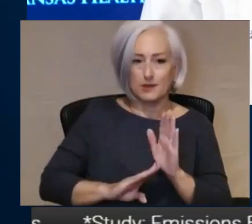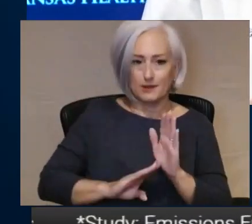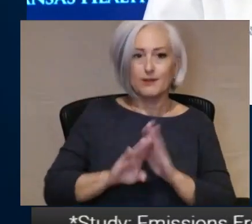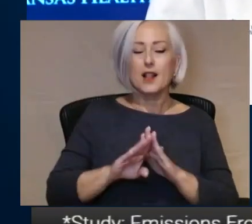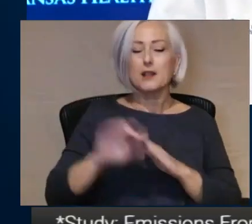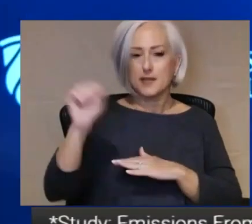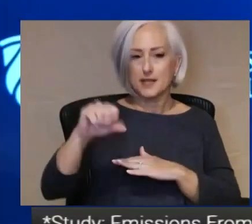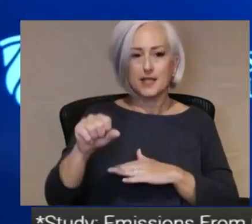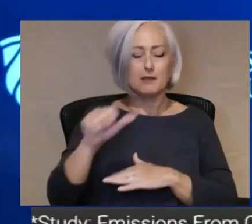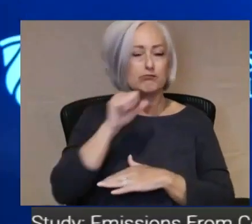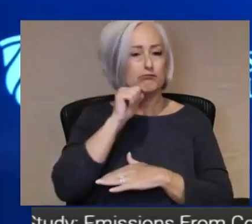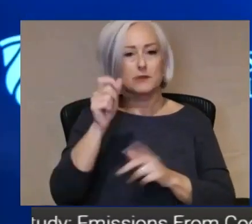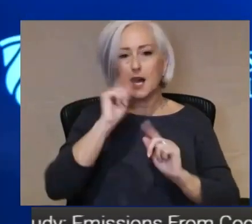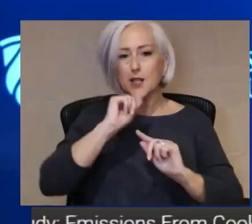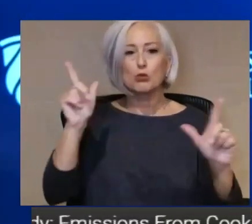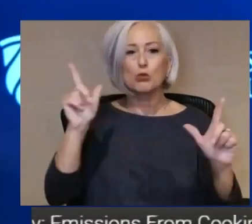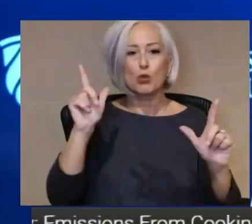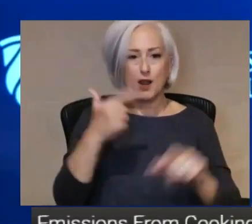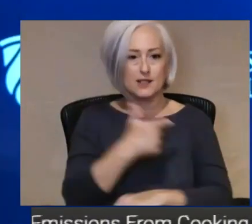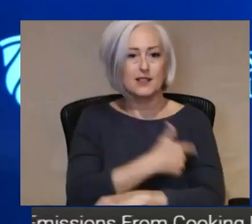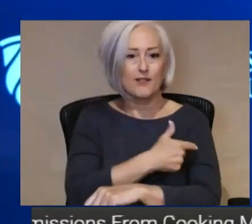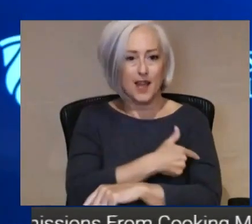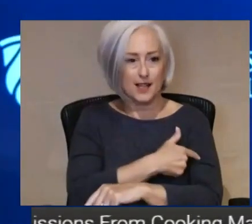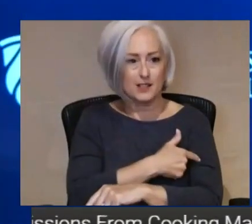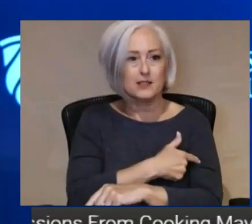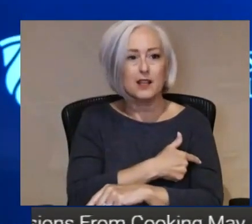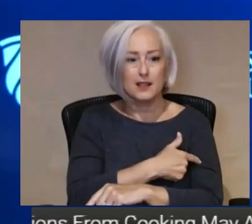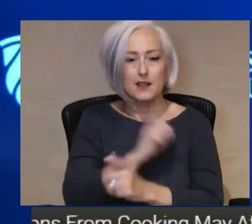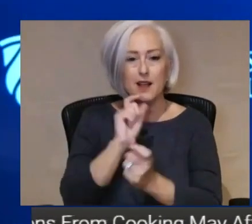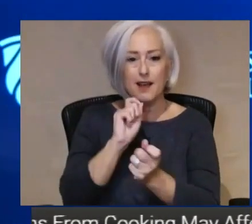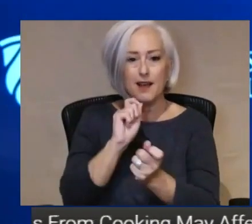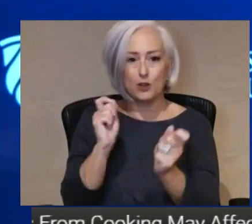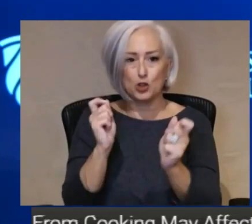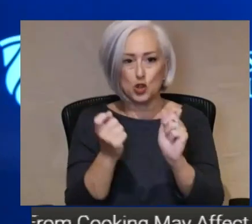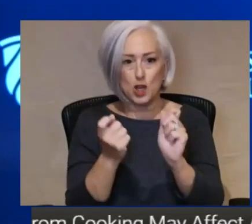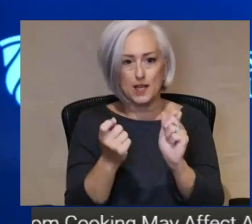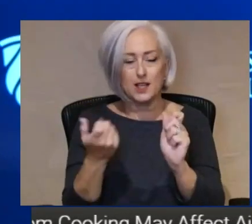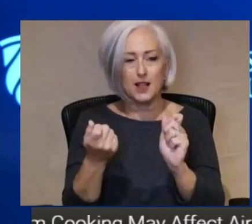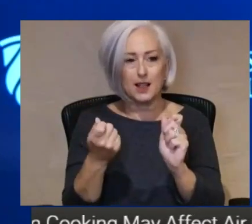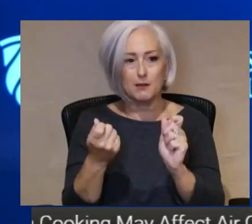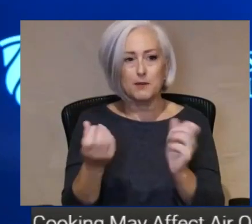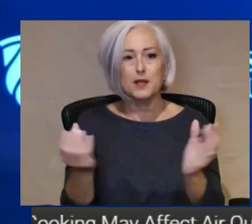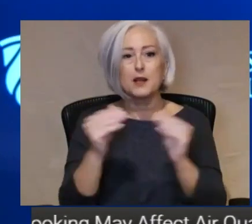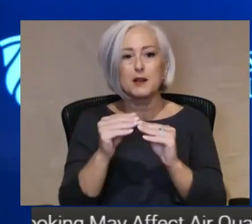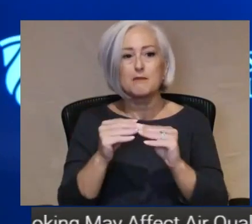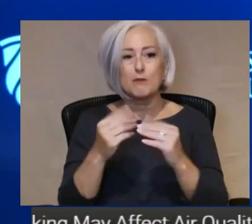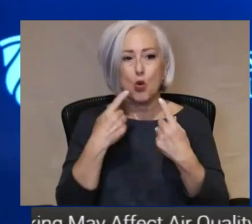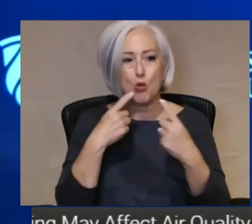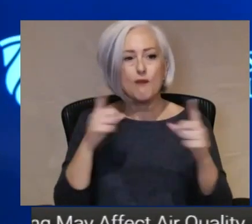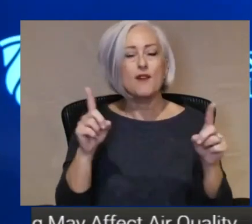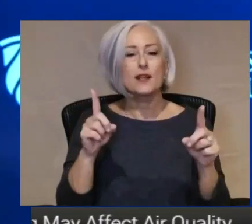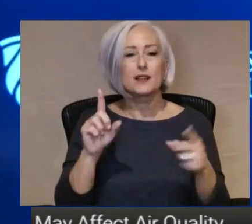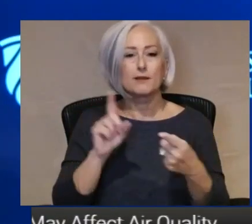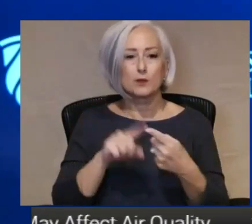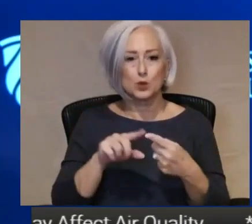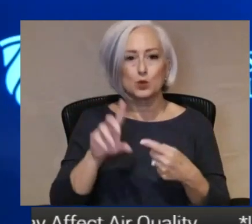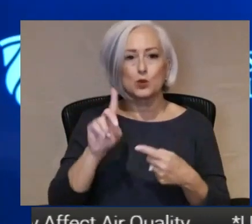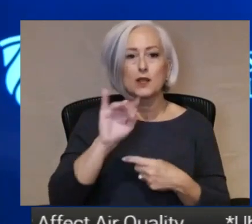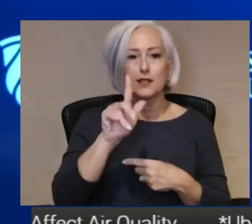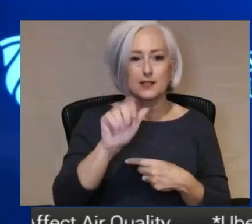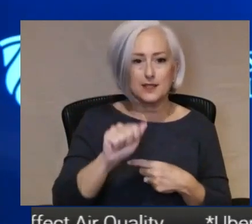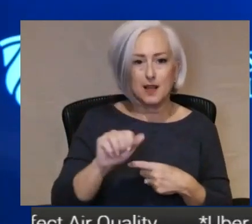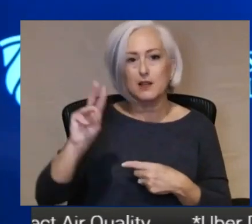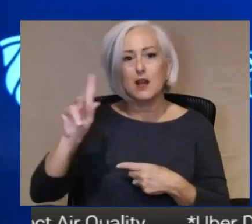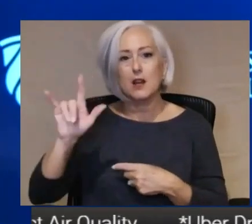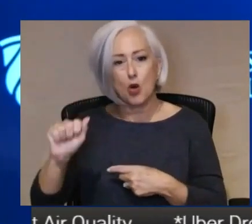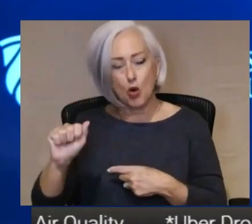surprised that these vaccines, which are pivoted a little bit more against Delta and Omicron, are going to be more effective. I would also not be surprised if that's what the